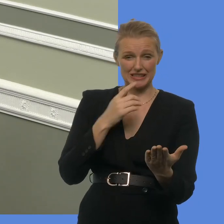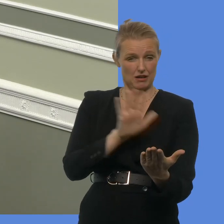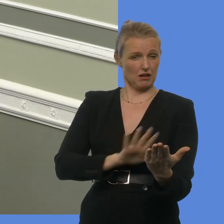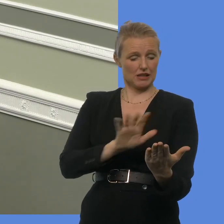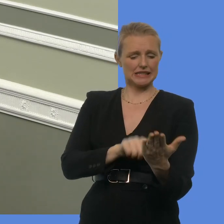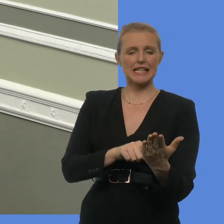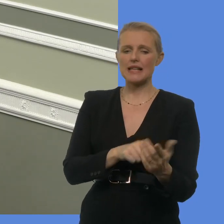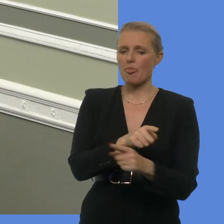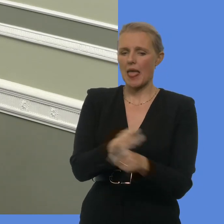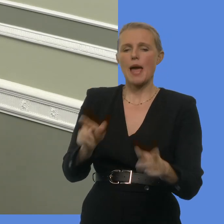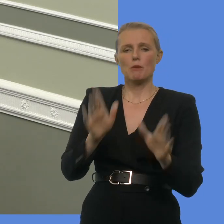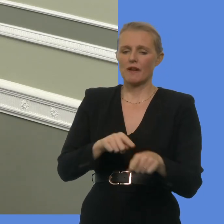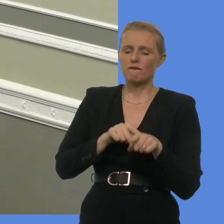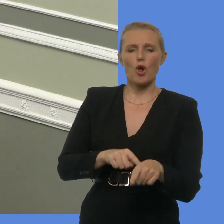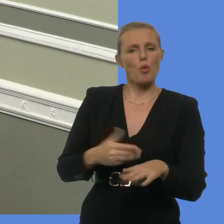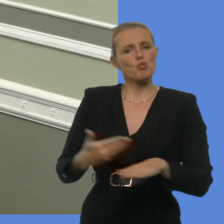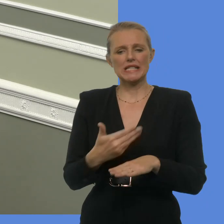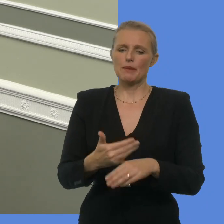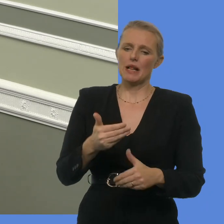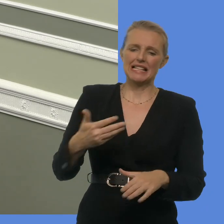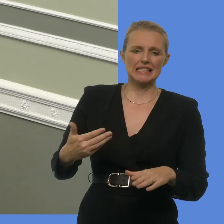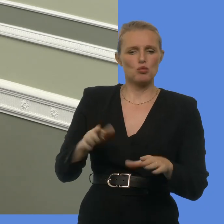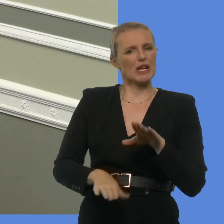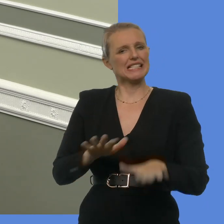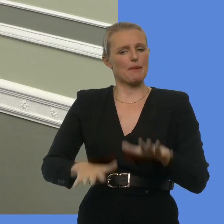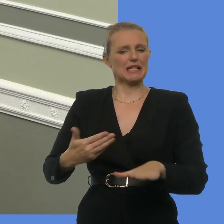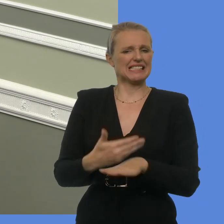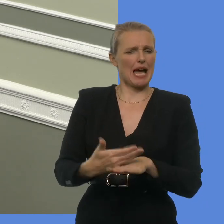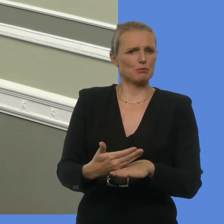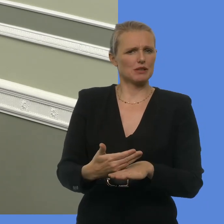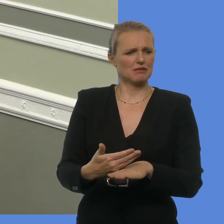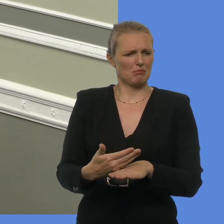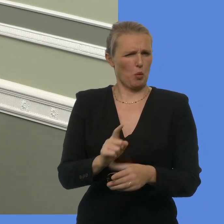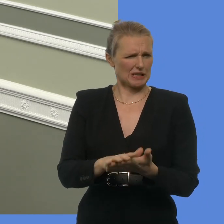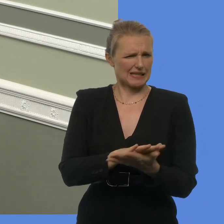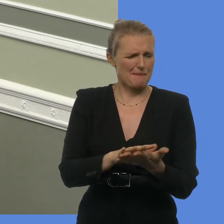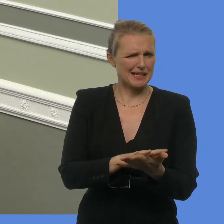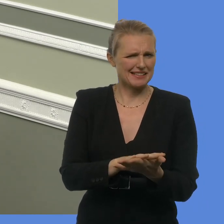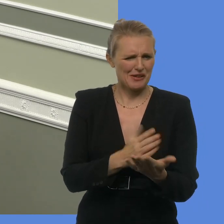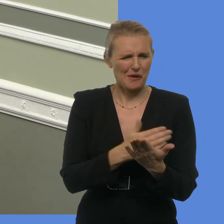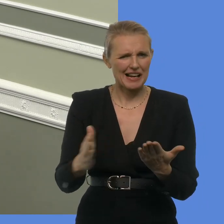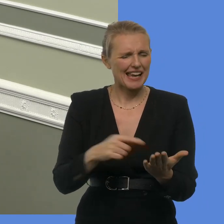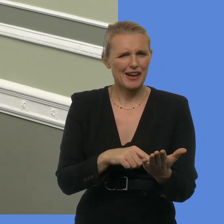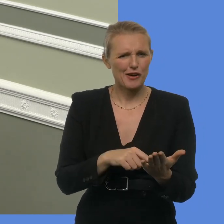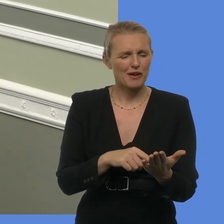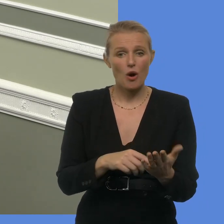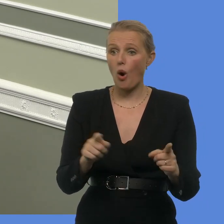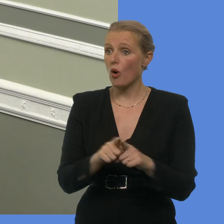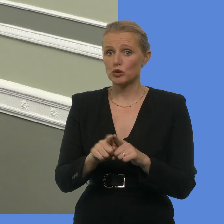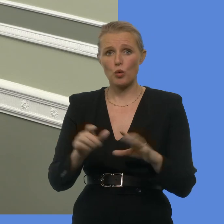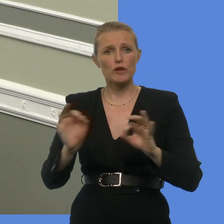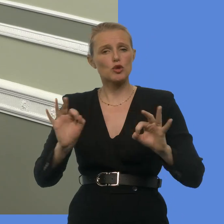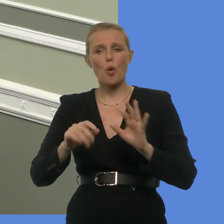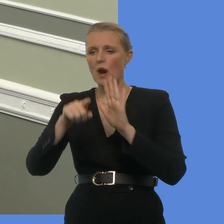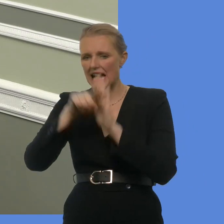open to interpretation, and the lack of enforcement legislation obviously, a lot of this will take time